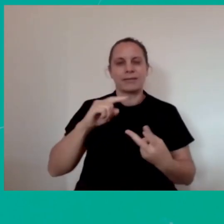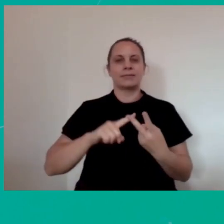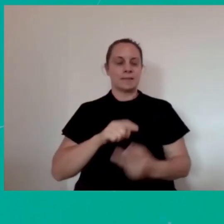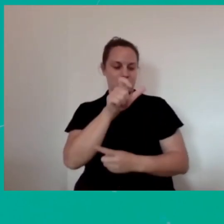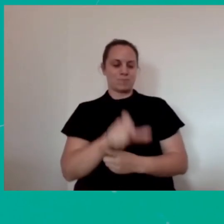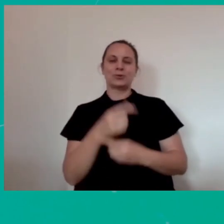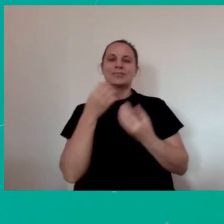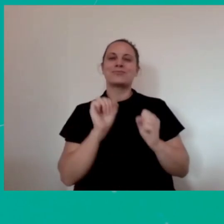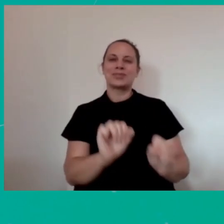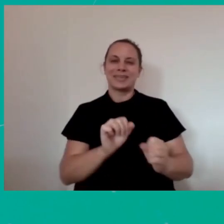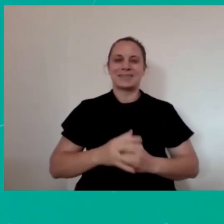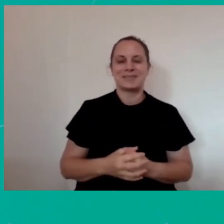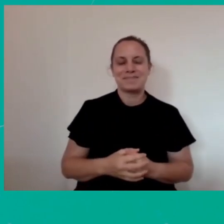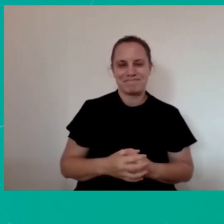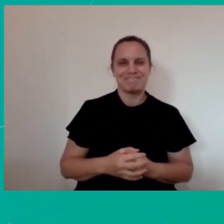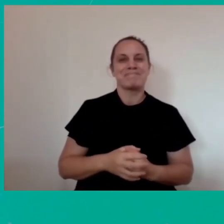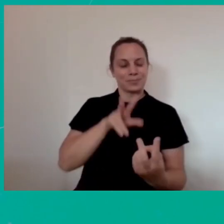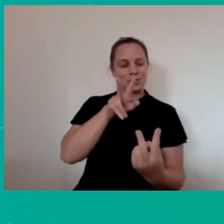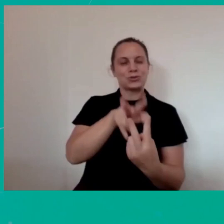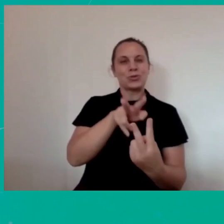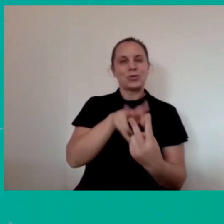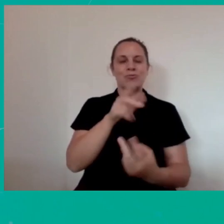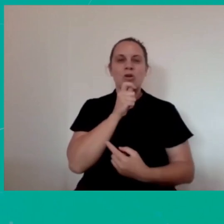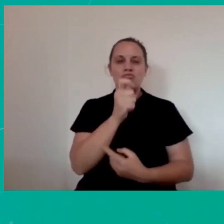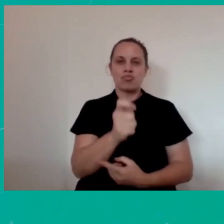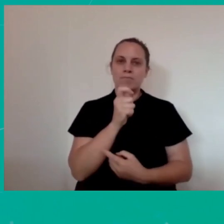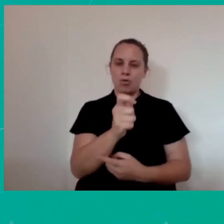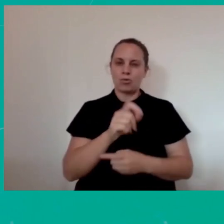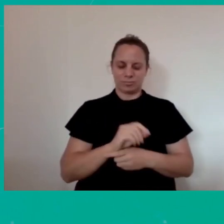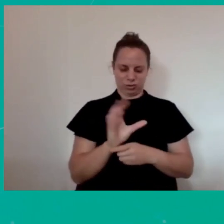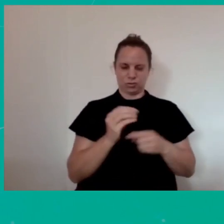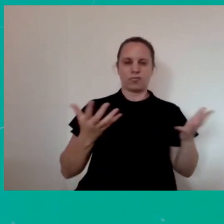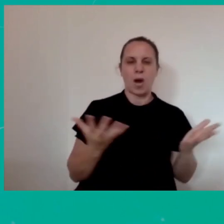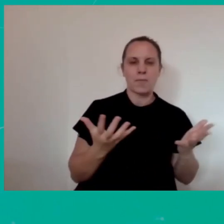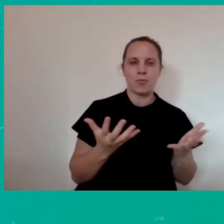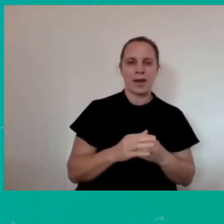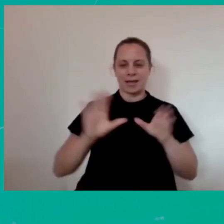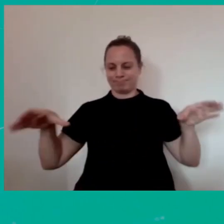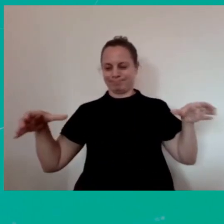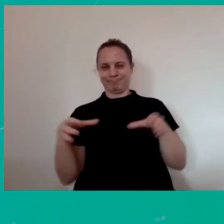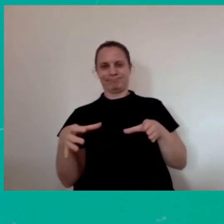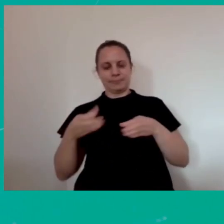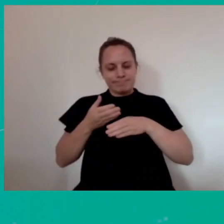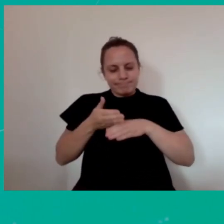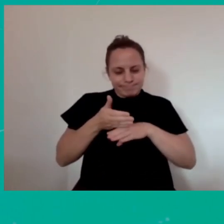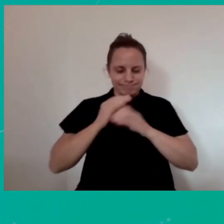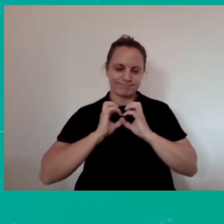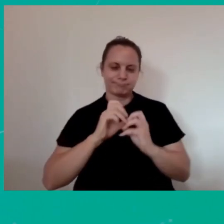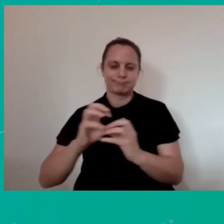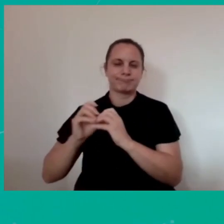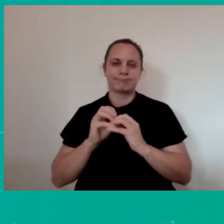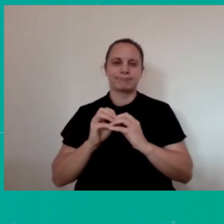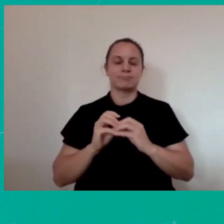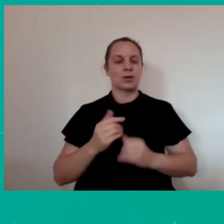person. These two reports are the outcome of a collective effort. I want to first extend